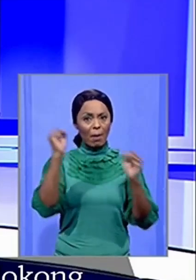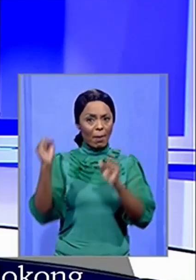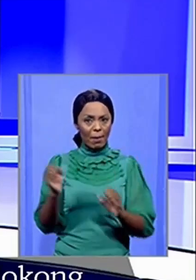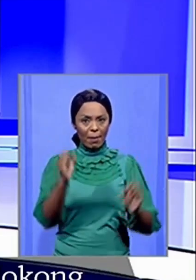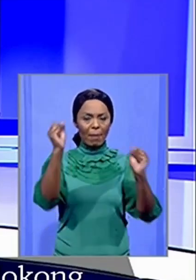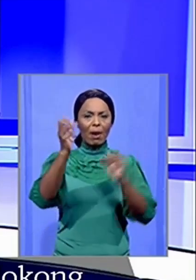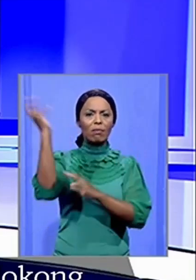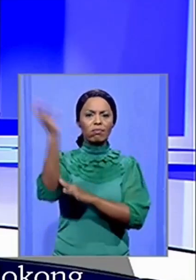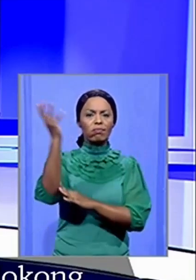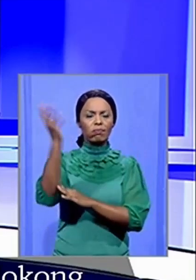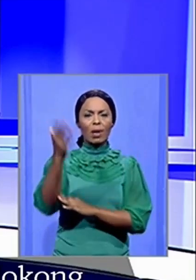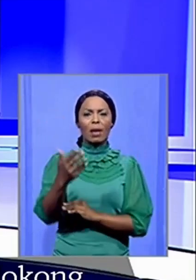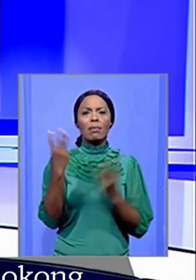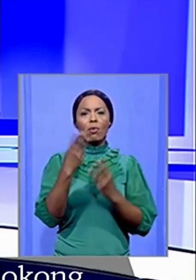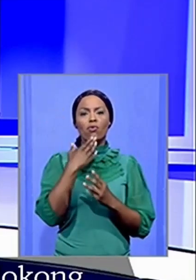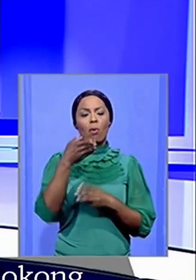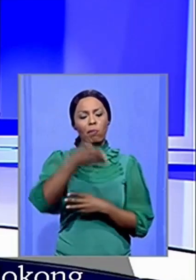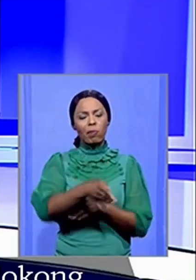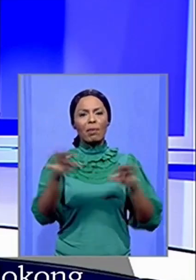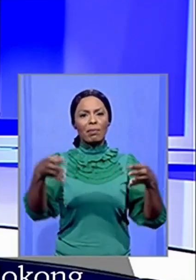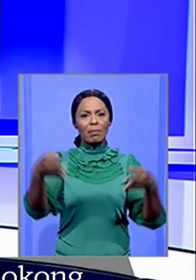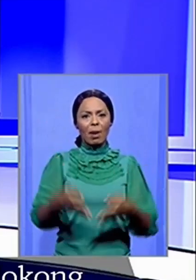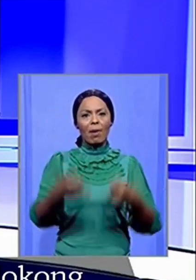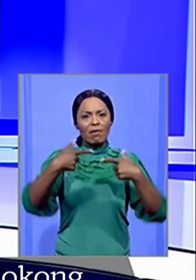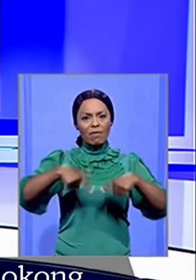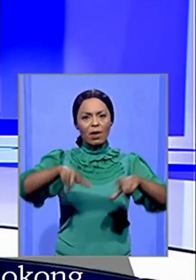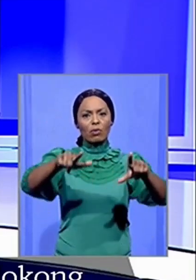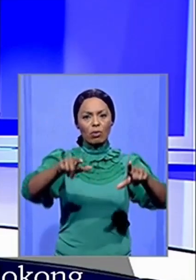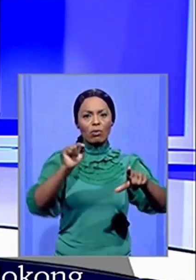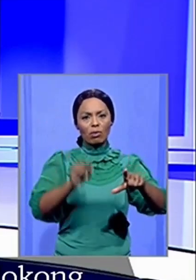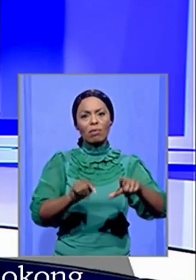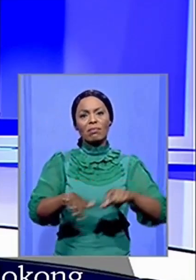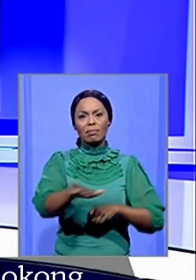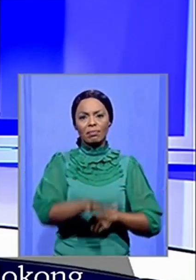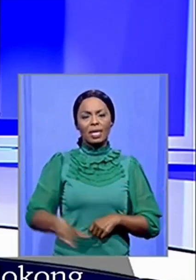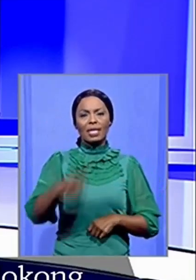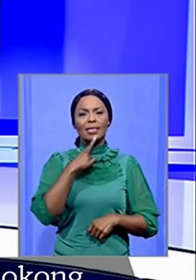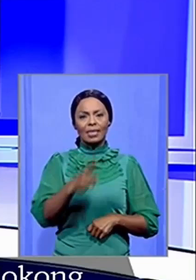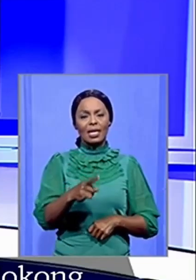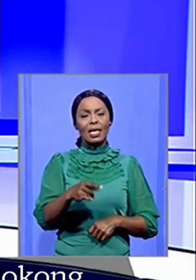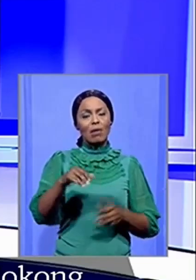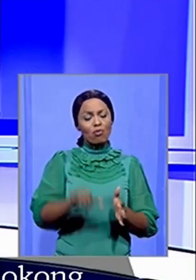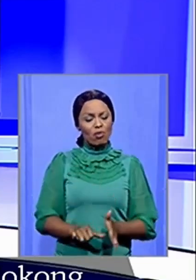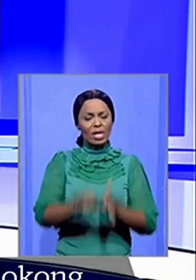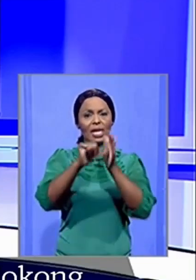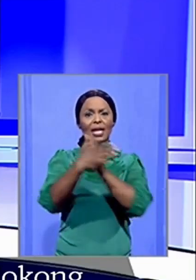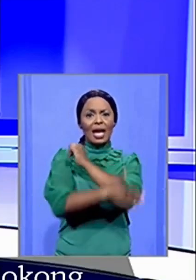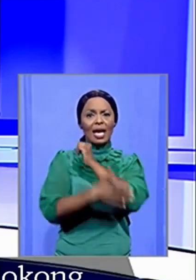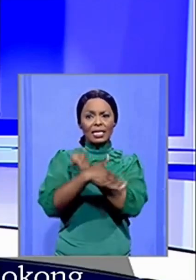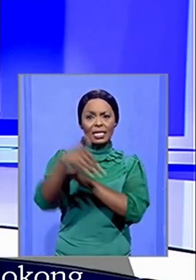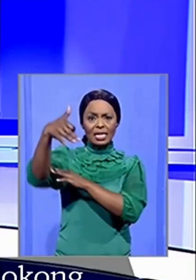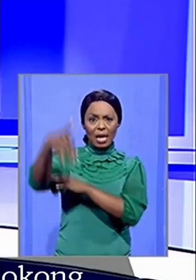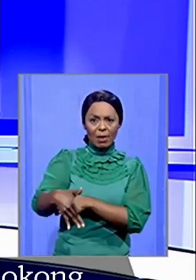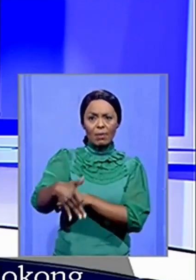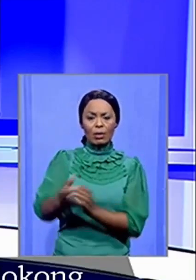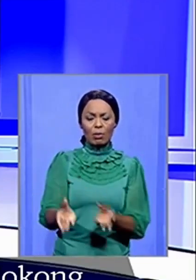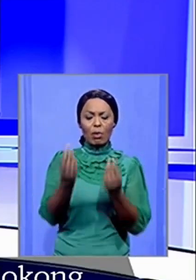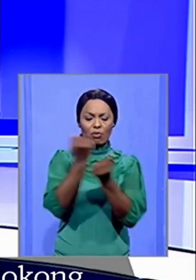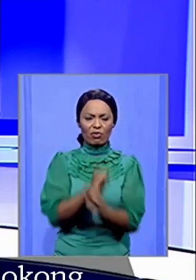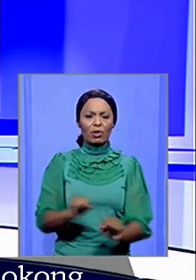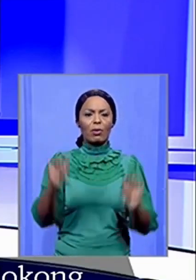ba bego ba tsenetše tirelo ya poloko ka Windhoek, Mbumba o rile go bohlokwa go naga ya Namibia go fitlhelela tokologo ya ikonomi.